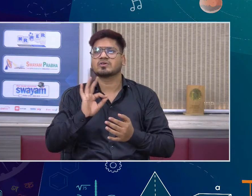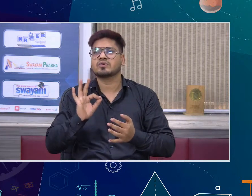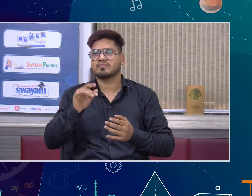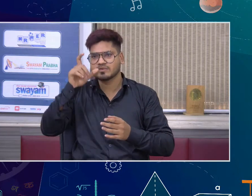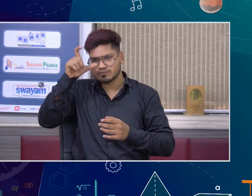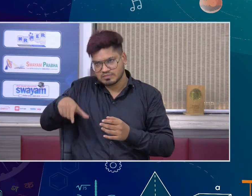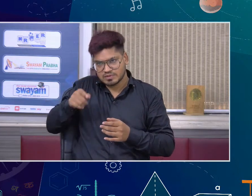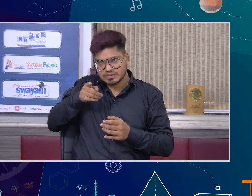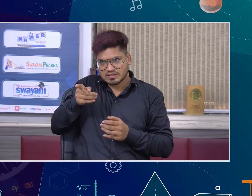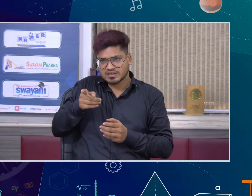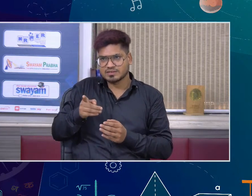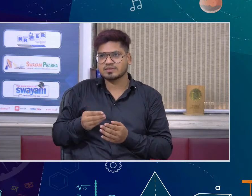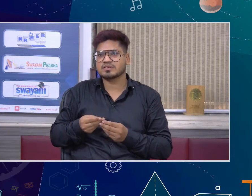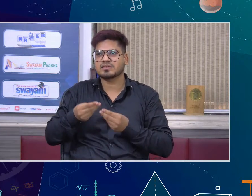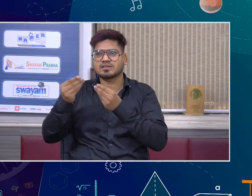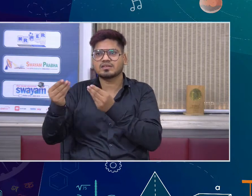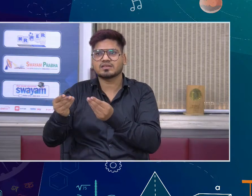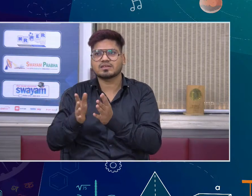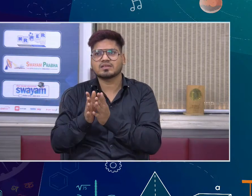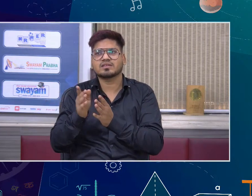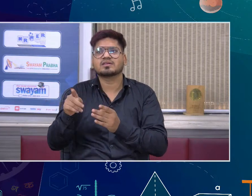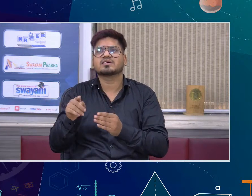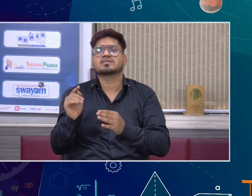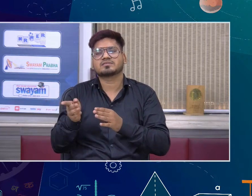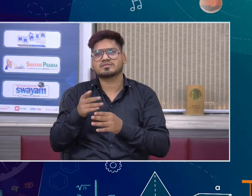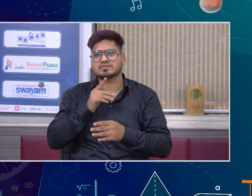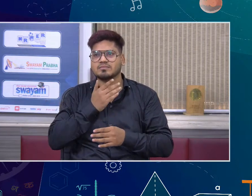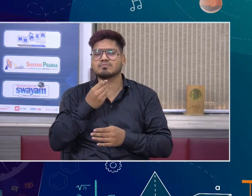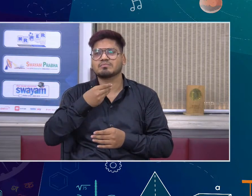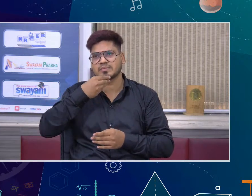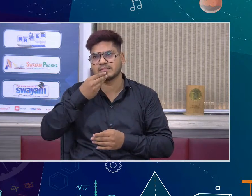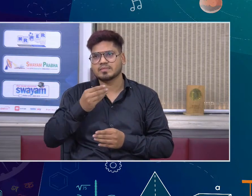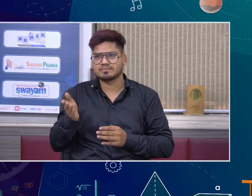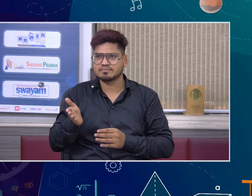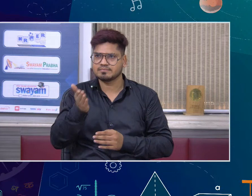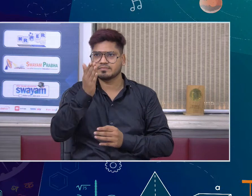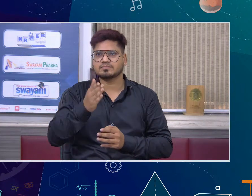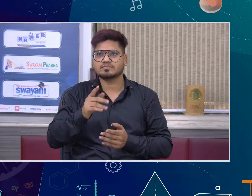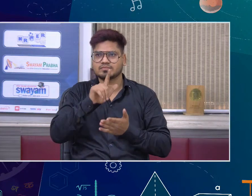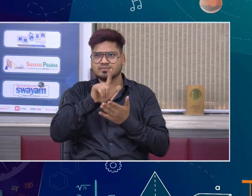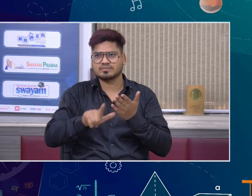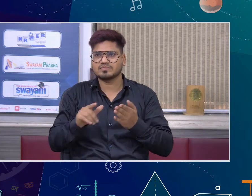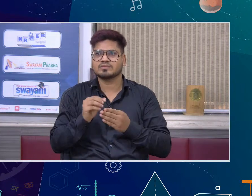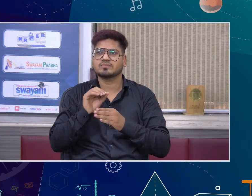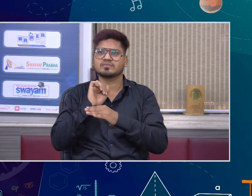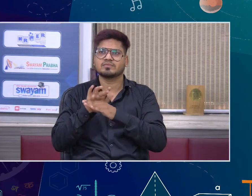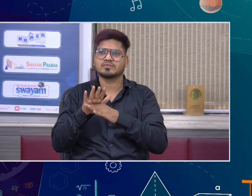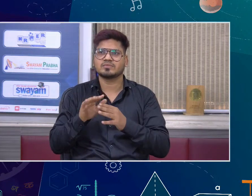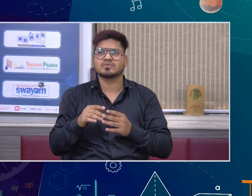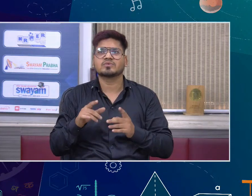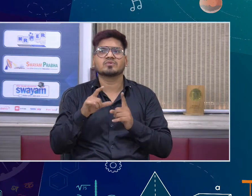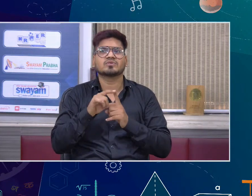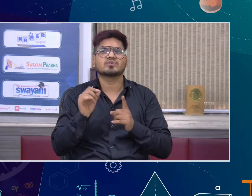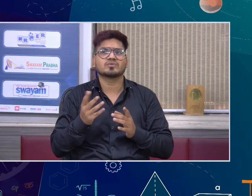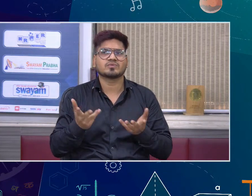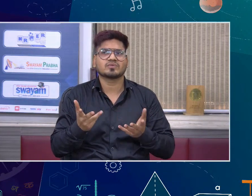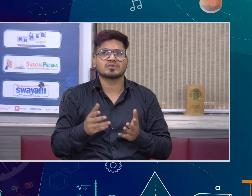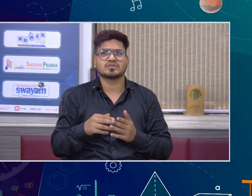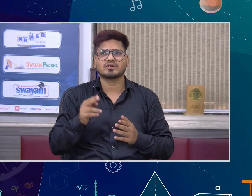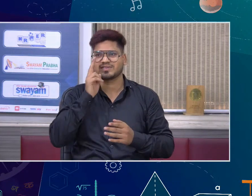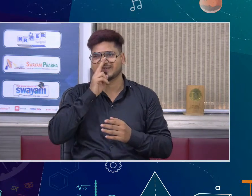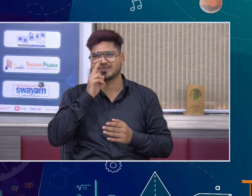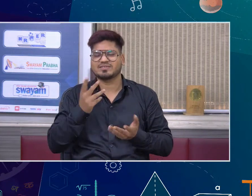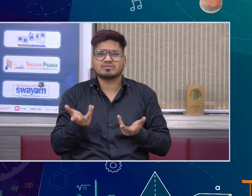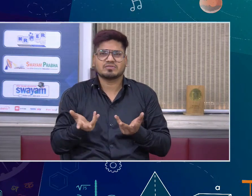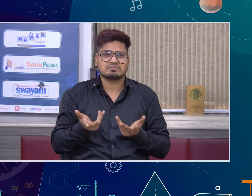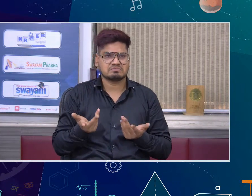he's showed this letter. The person is written. One person is write a letter to God. What will do? What I found this like that.